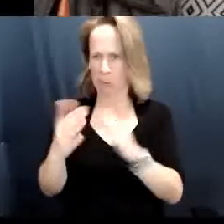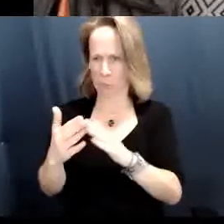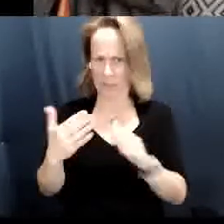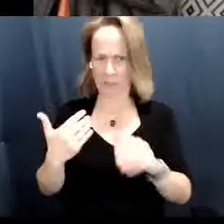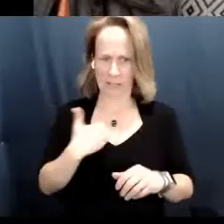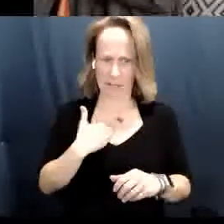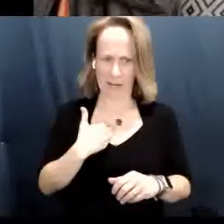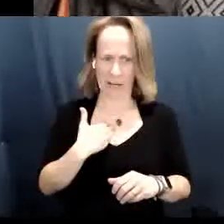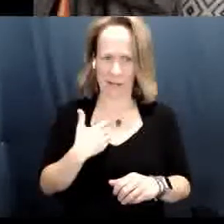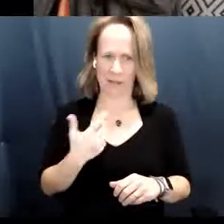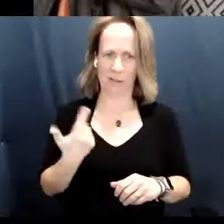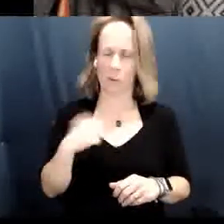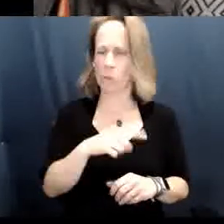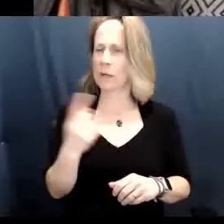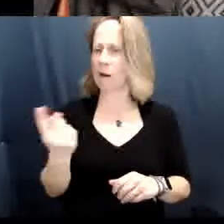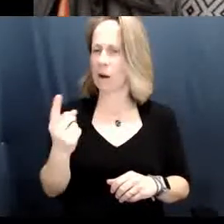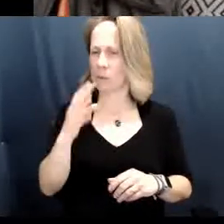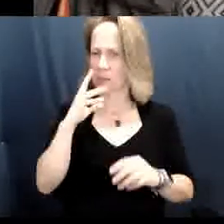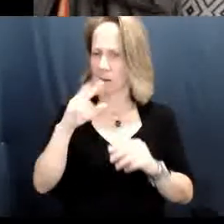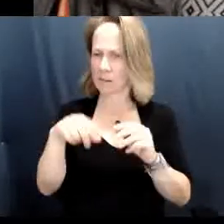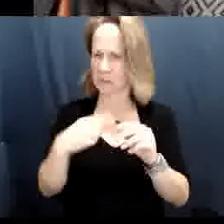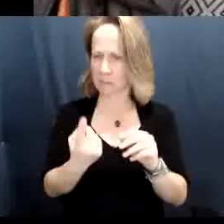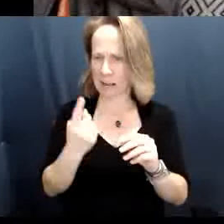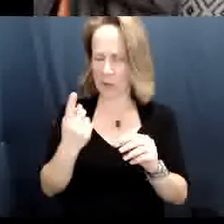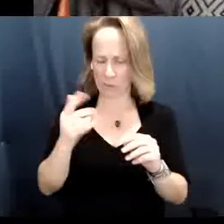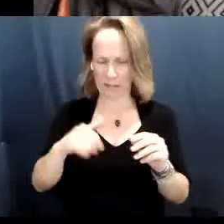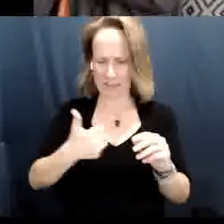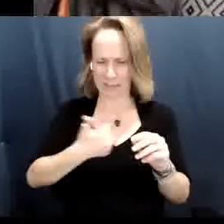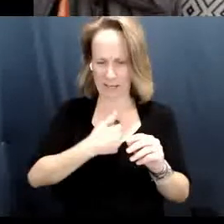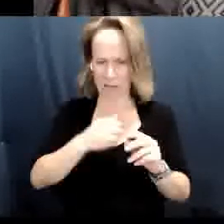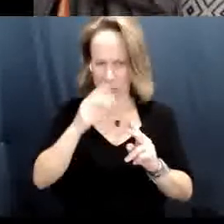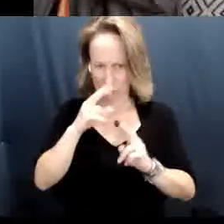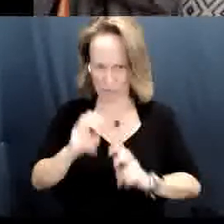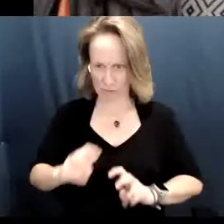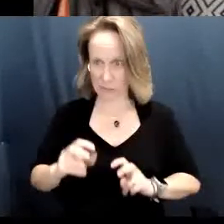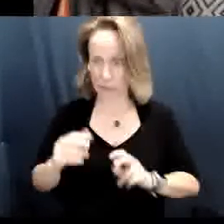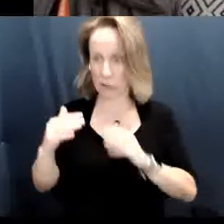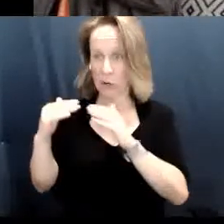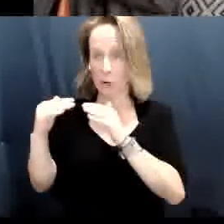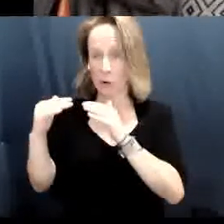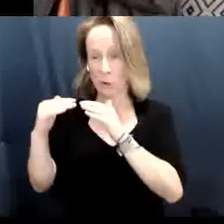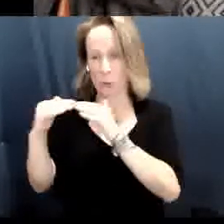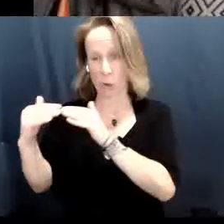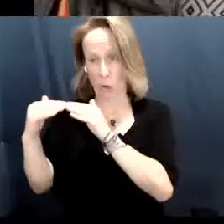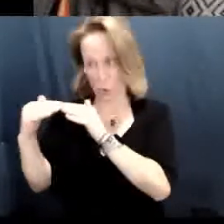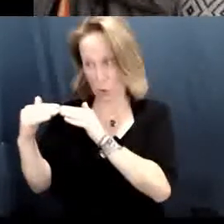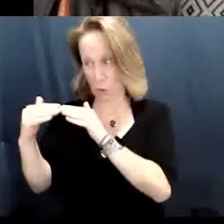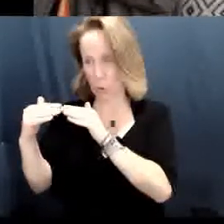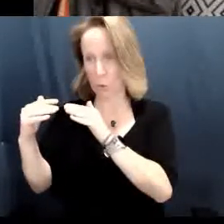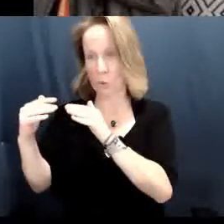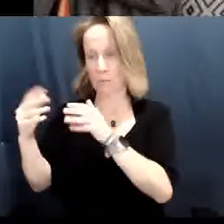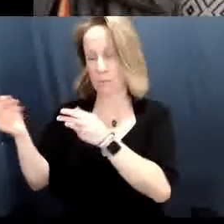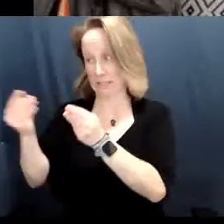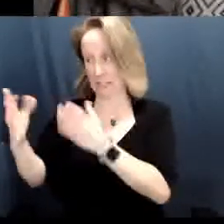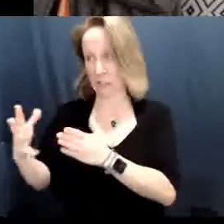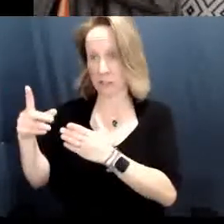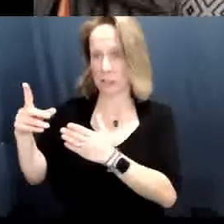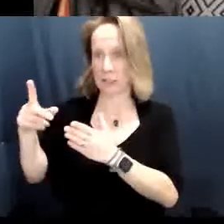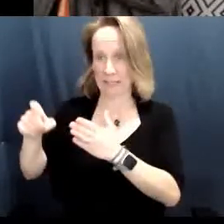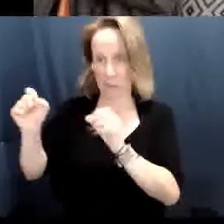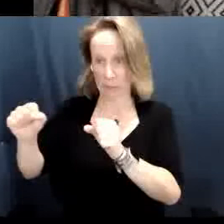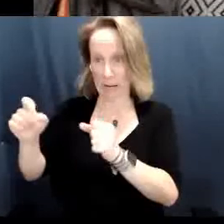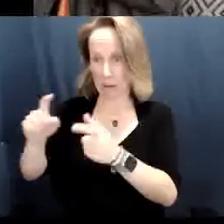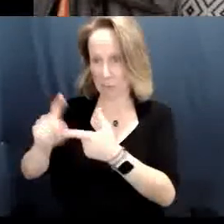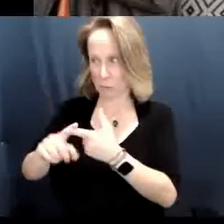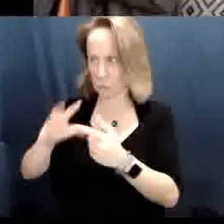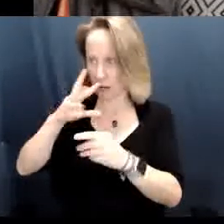that self-reflection that facilitators need to do, but co-facilitators also need to have honest conversations about their different communication